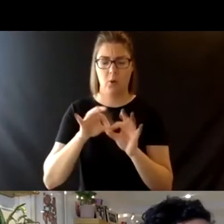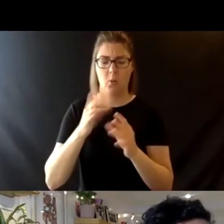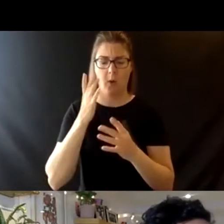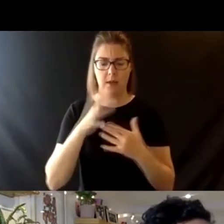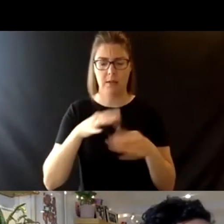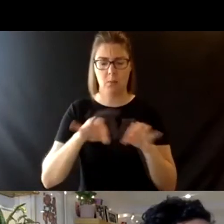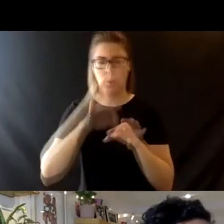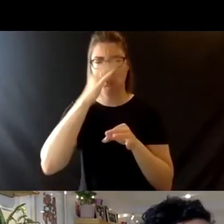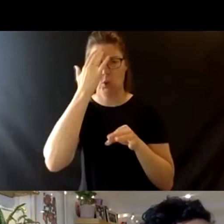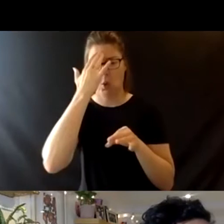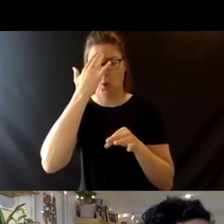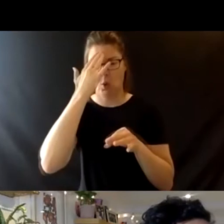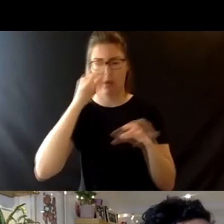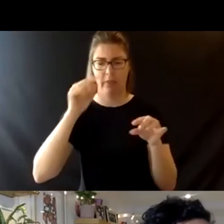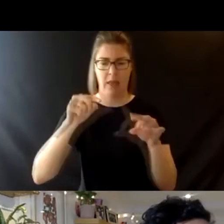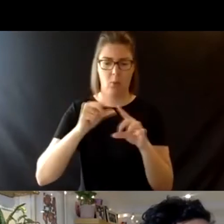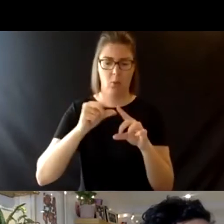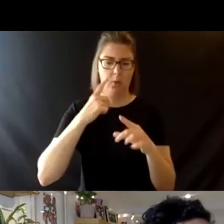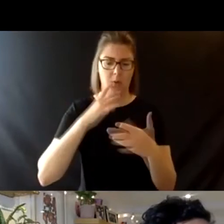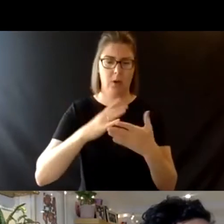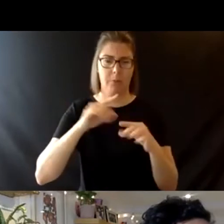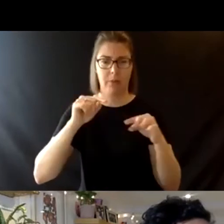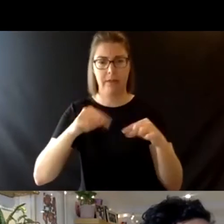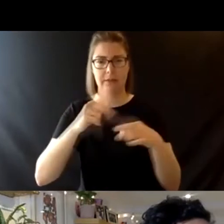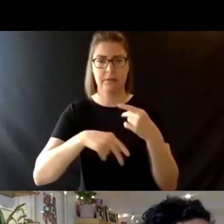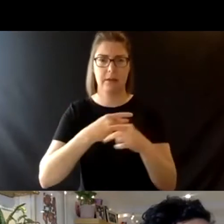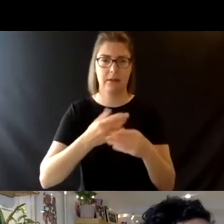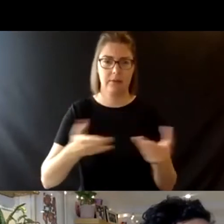when we have these types of discussions?